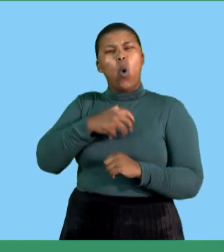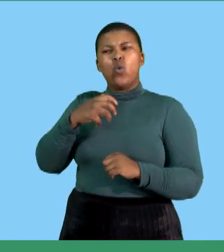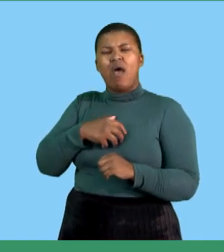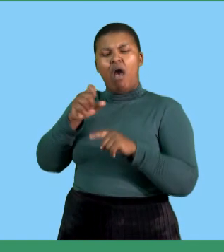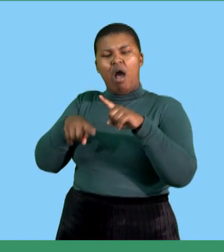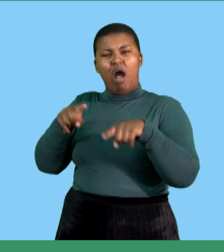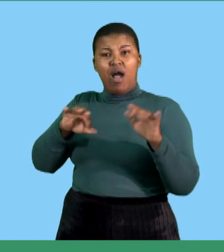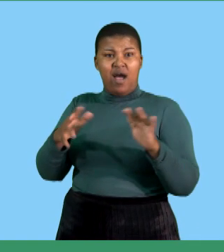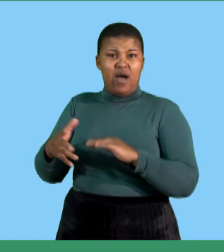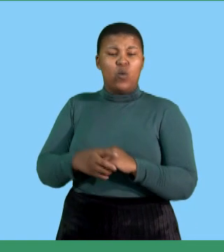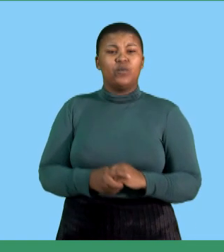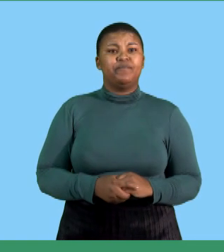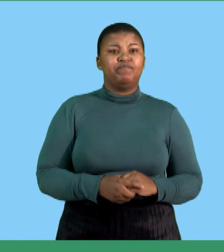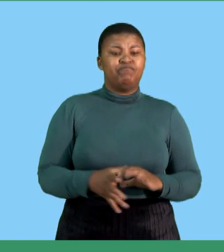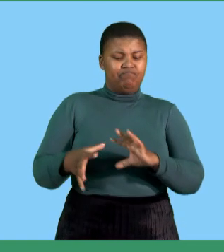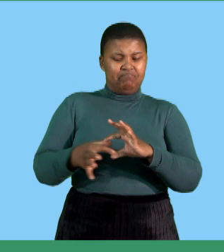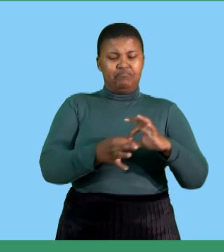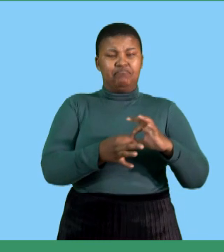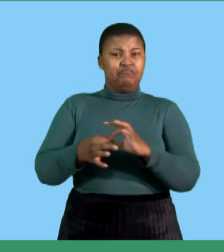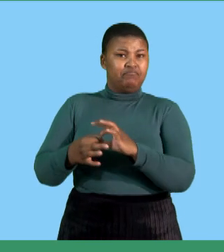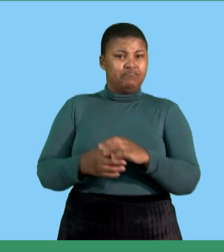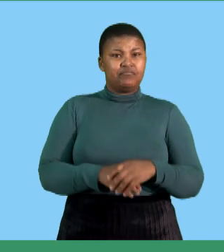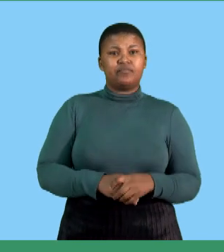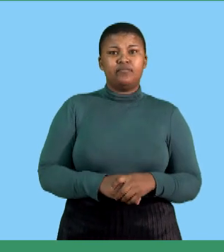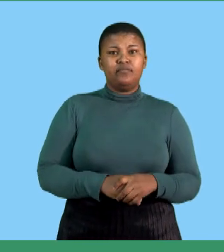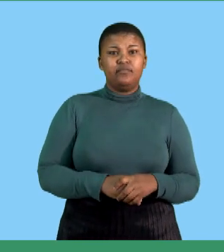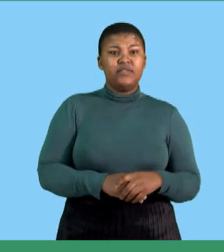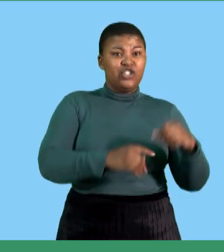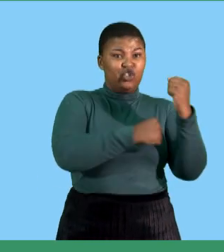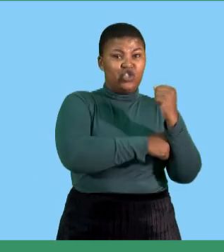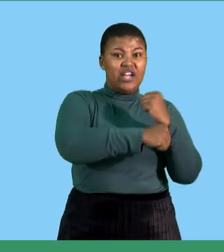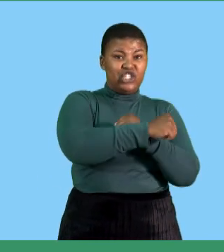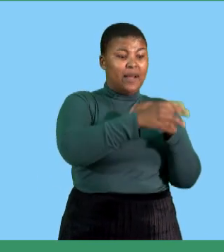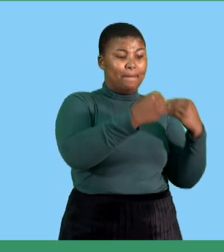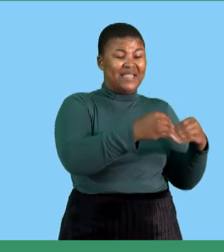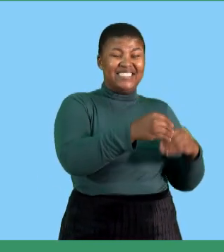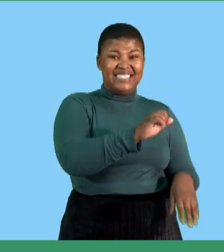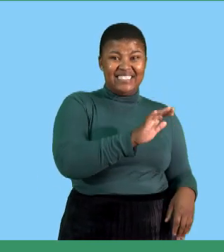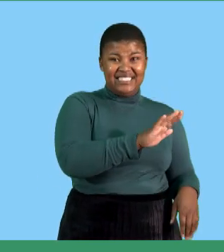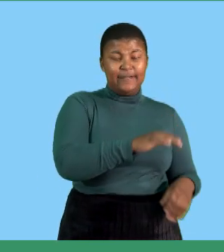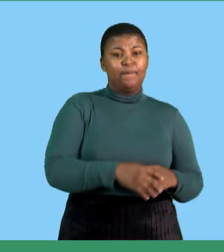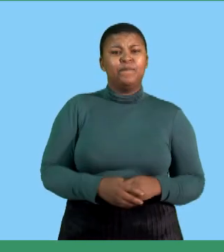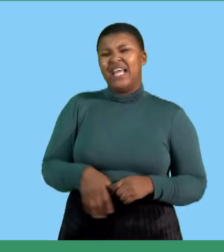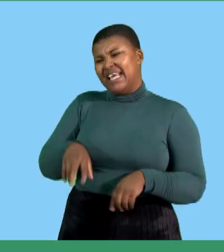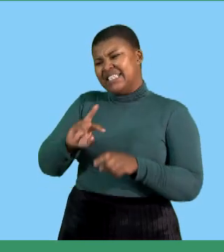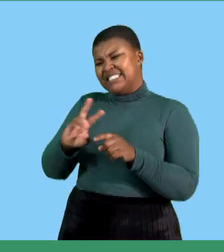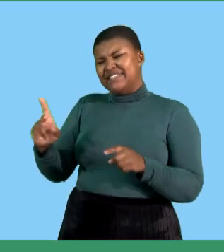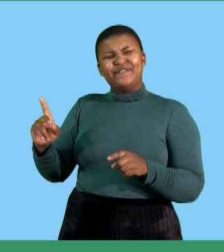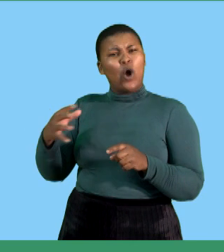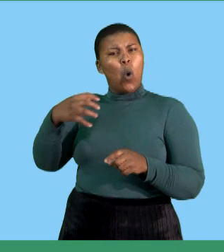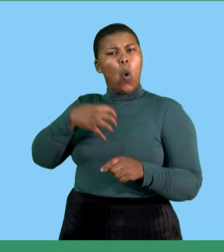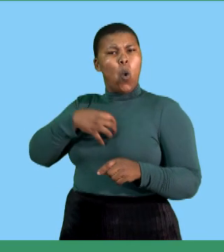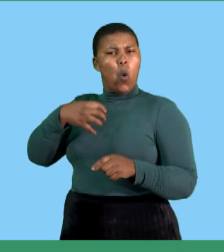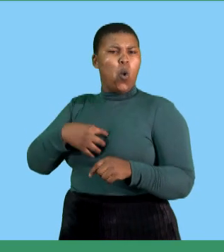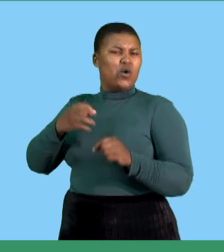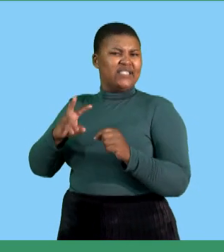ownership. So what's the relation between the two? It says here, the relationship between the structure of the business and the forms of ownership. The